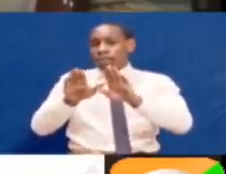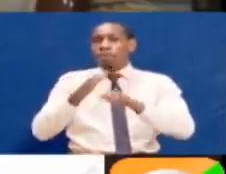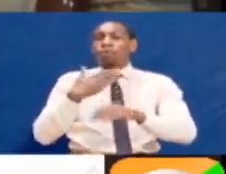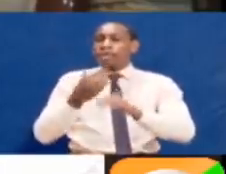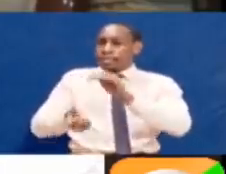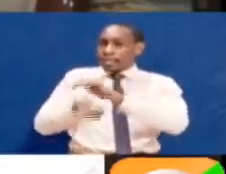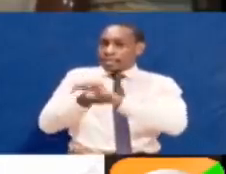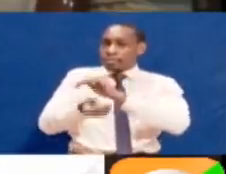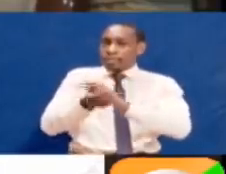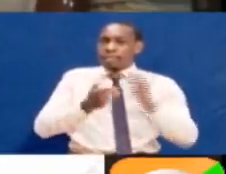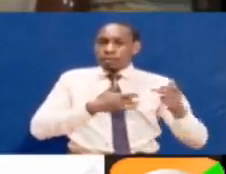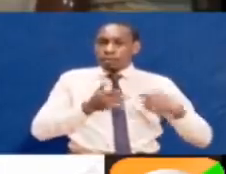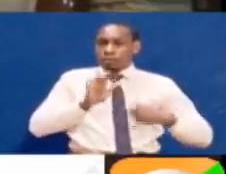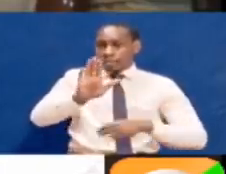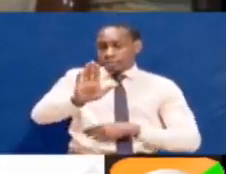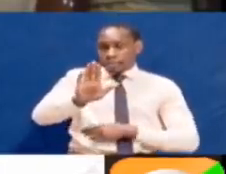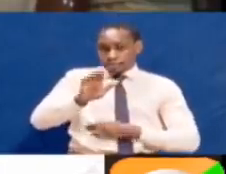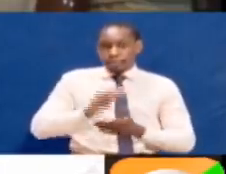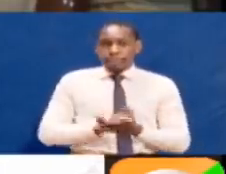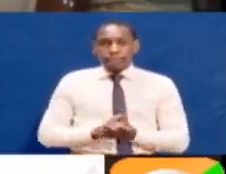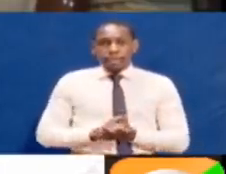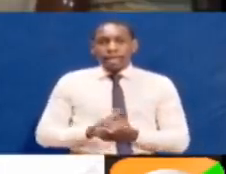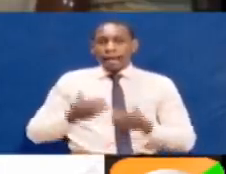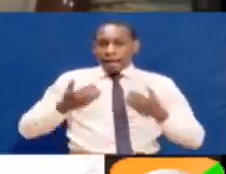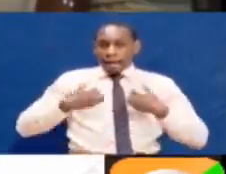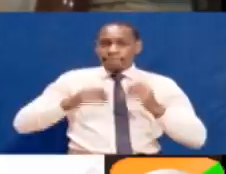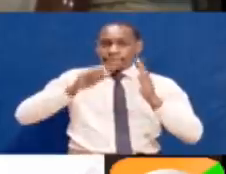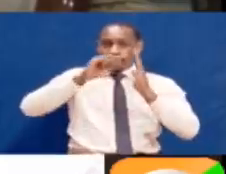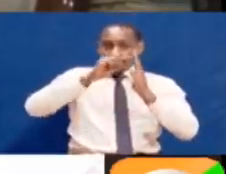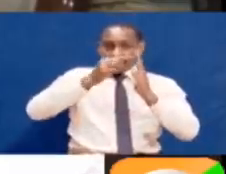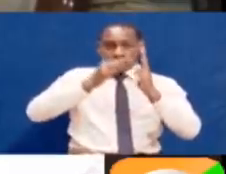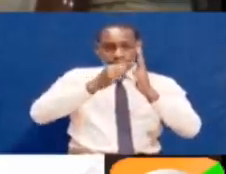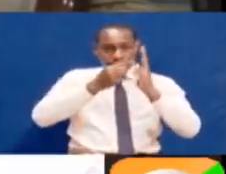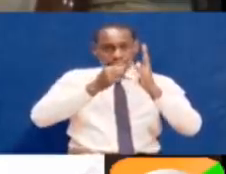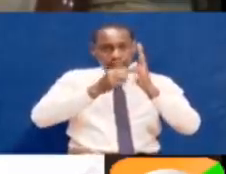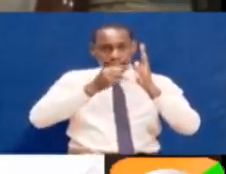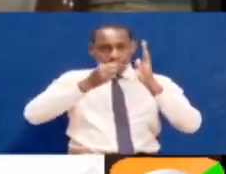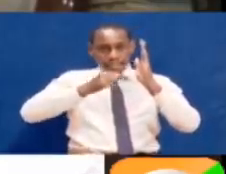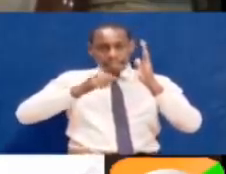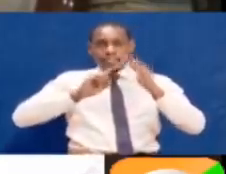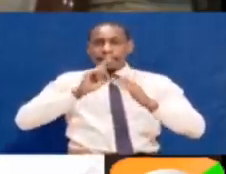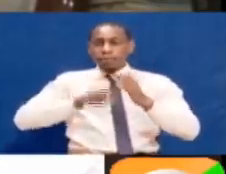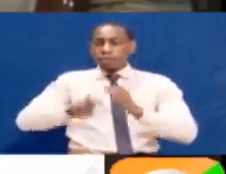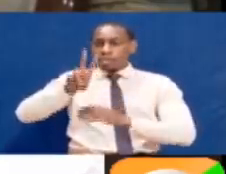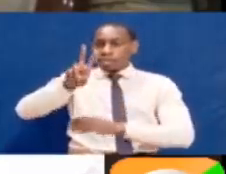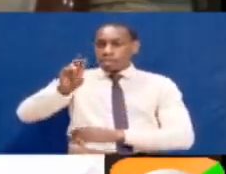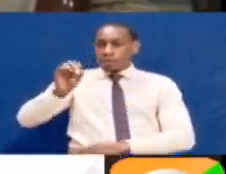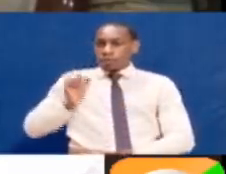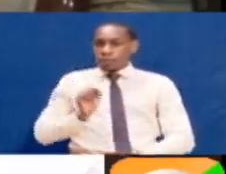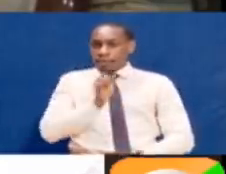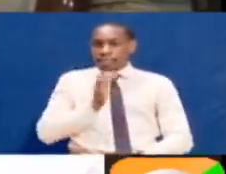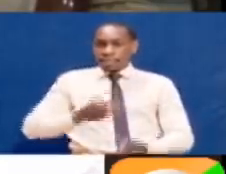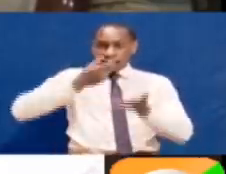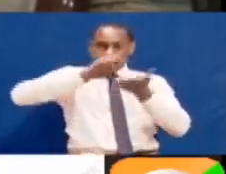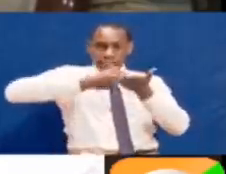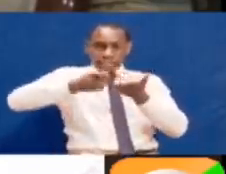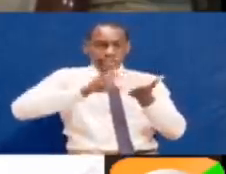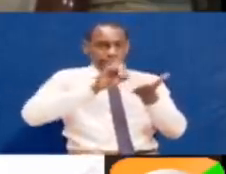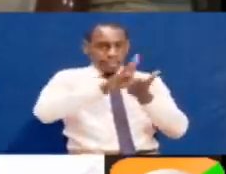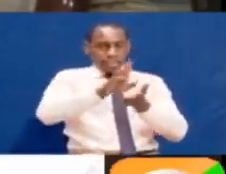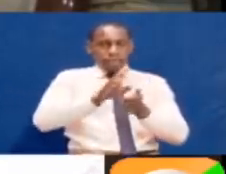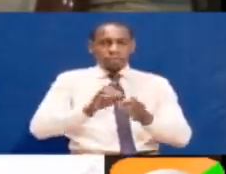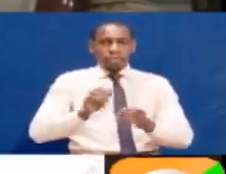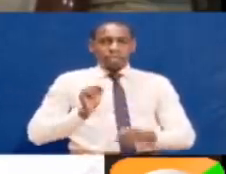will explain your concern. Yeah. We have a list that says 20 senators signed to remove Senator